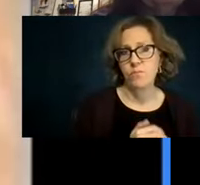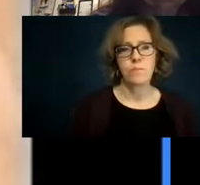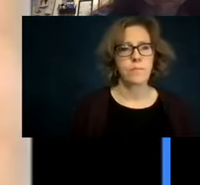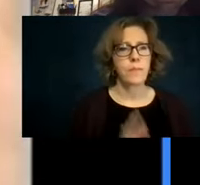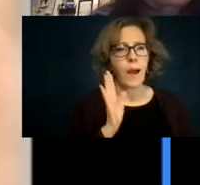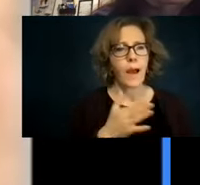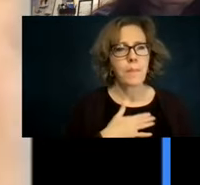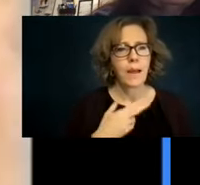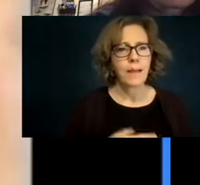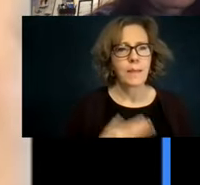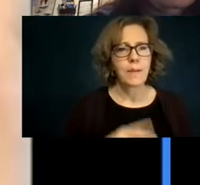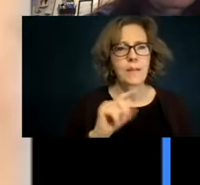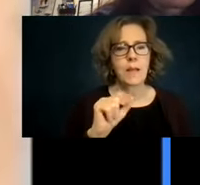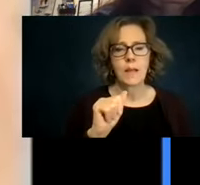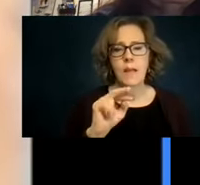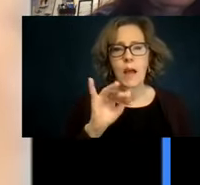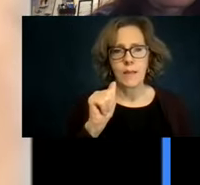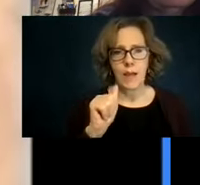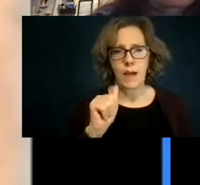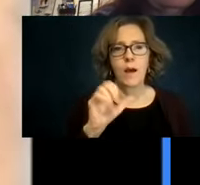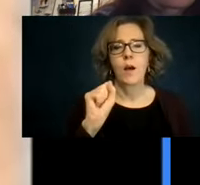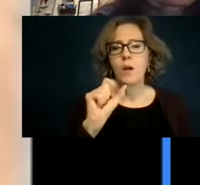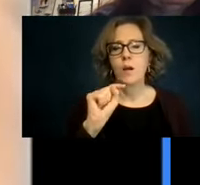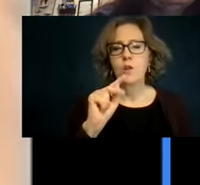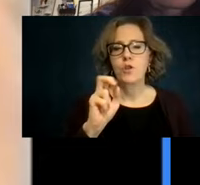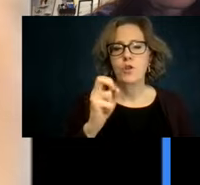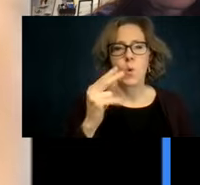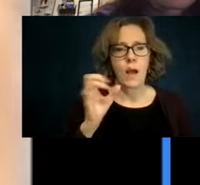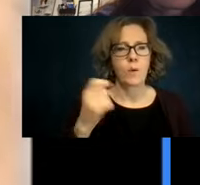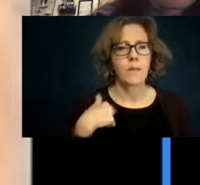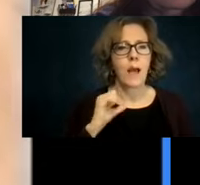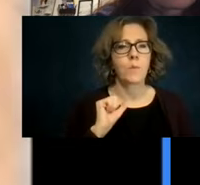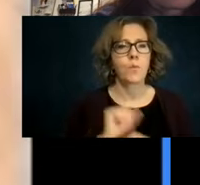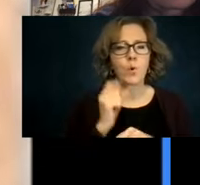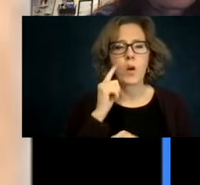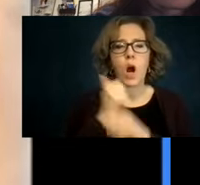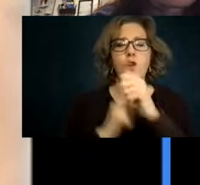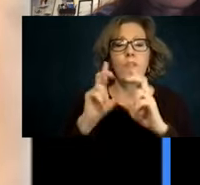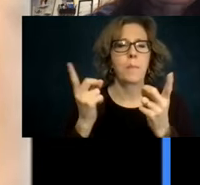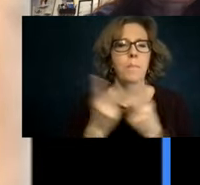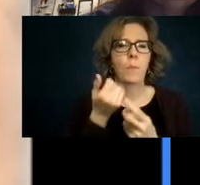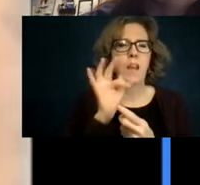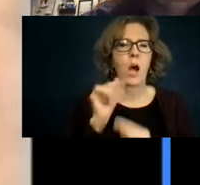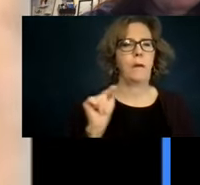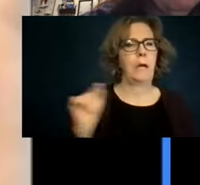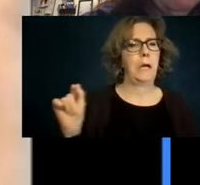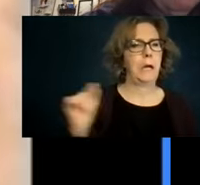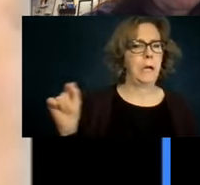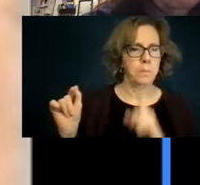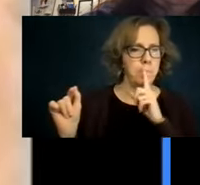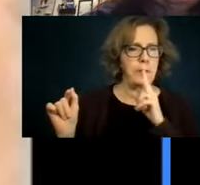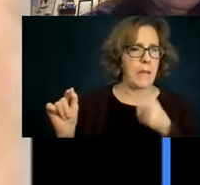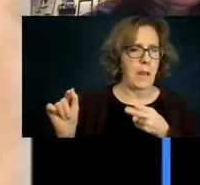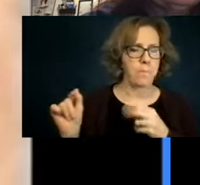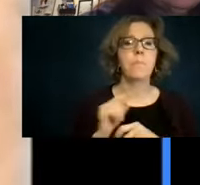Tanya Stonehouse, and I'm an employee of the DNI department. I'm not going to say what the entire name means, but I will say that in my experience,